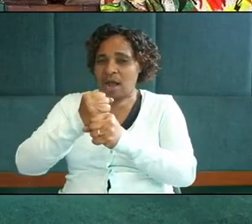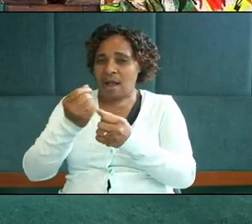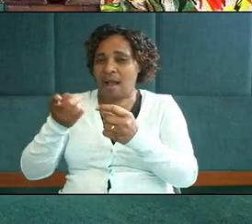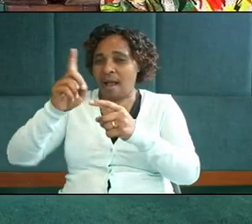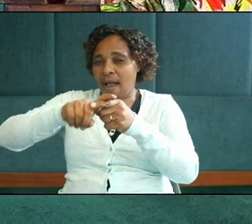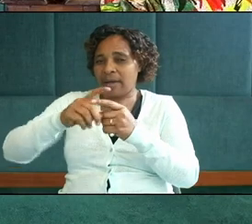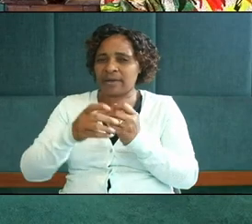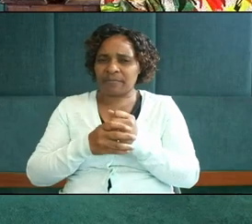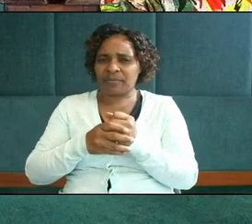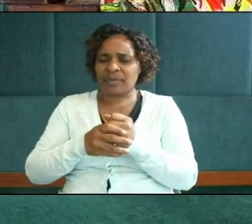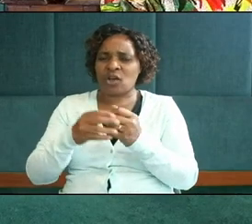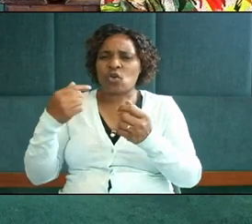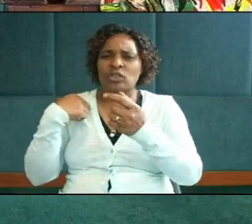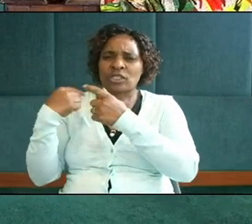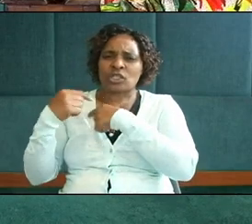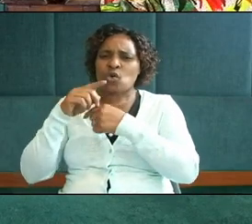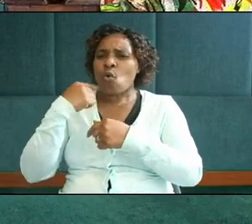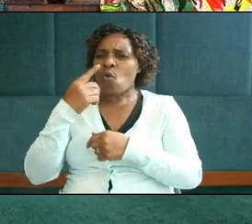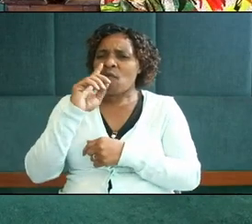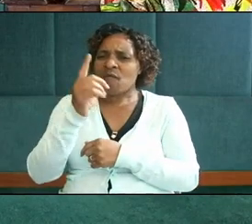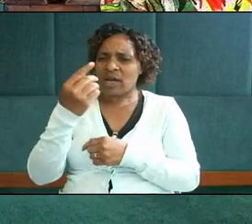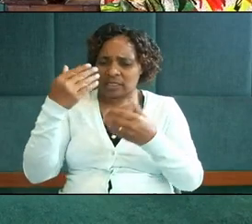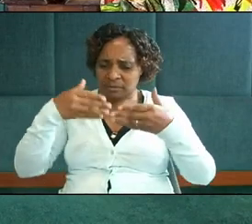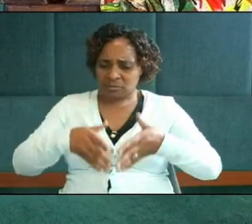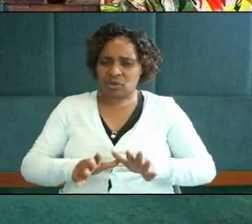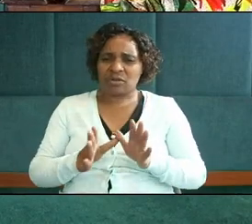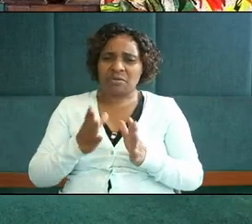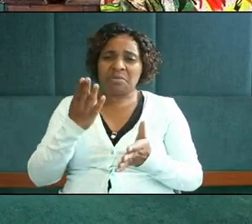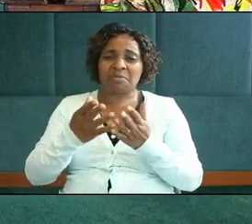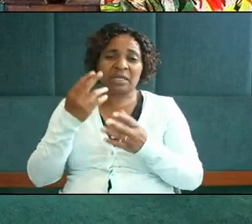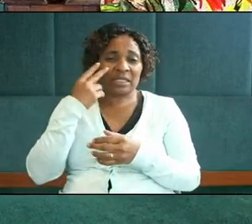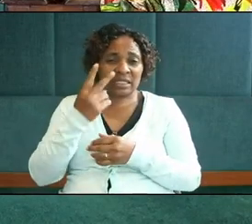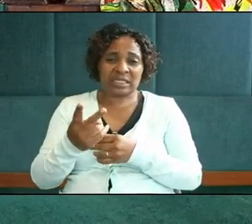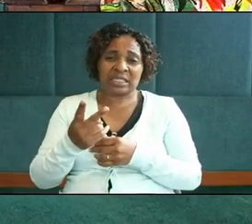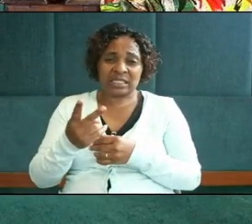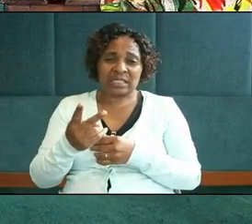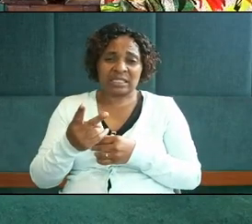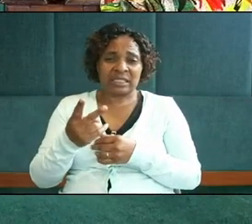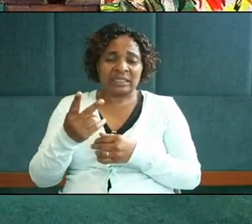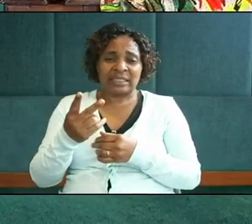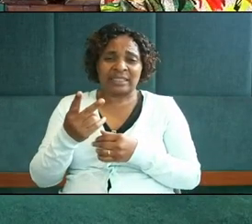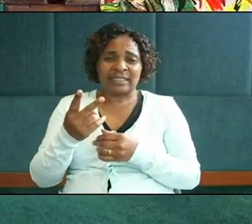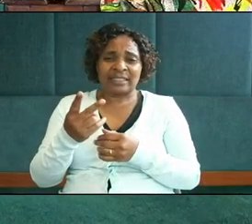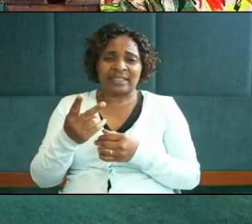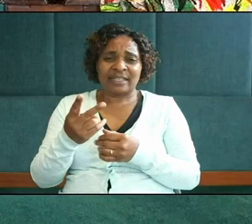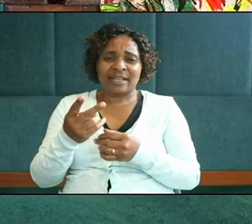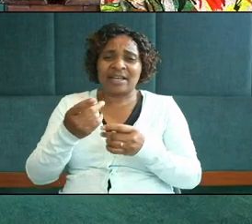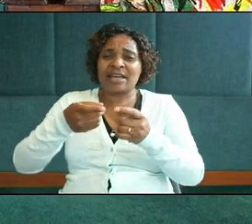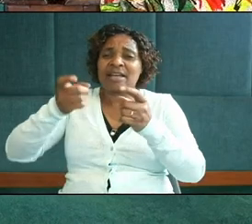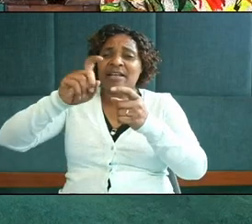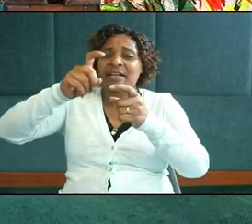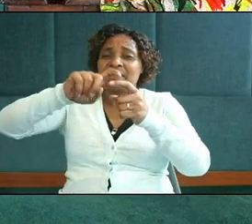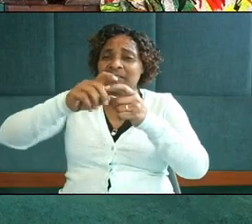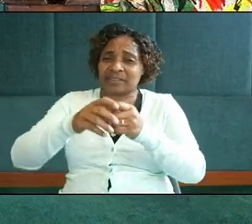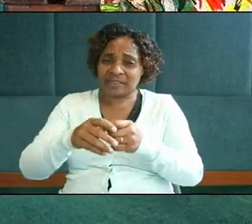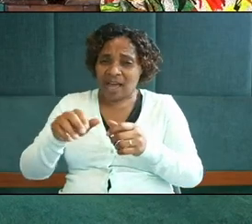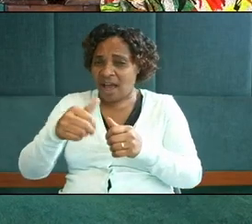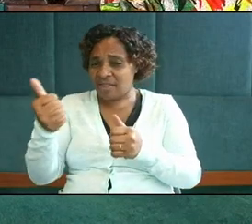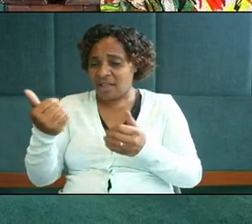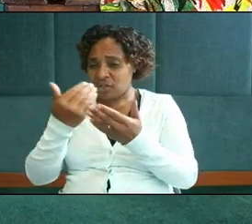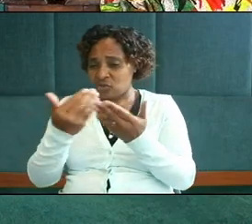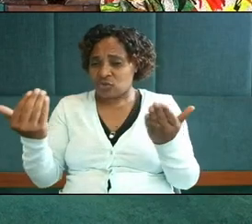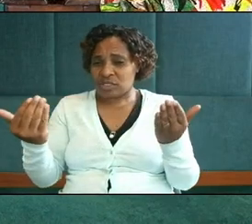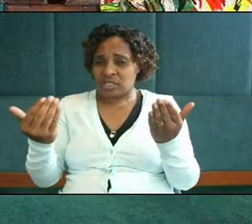Considering that you're a firstborn, who has seen maybe, I don't know if your parents' leniency has increased as the other children